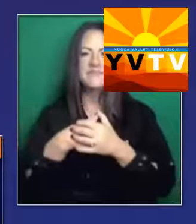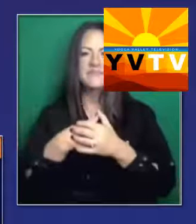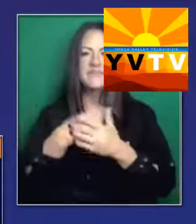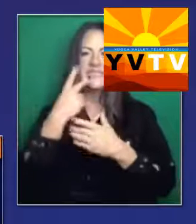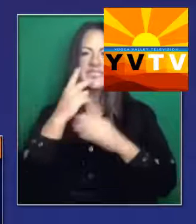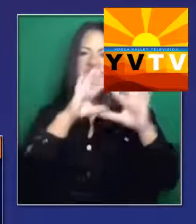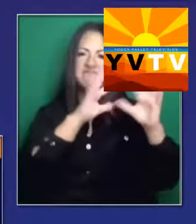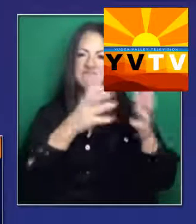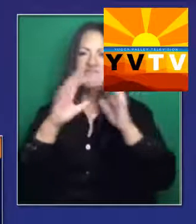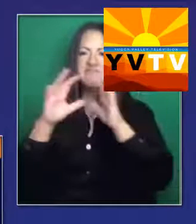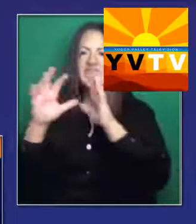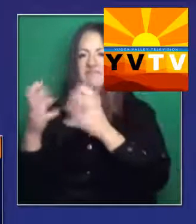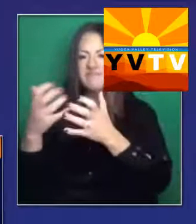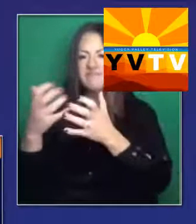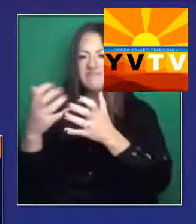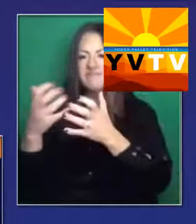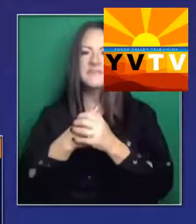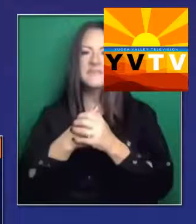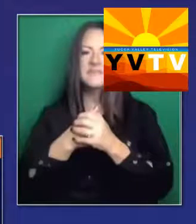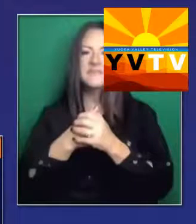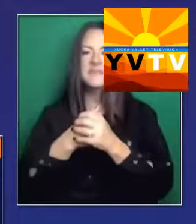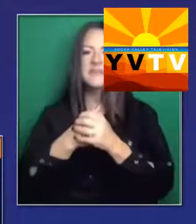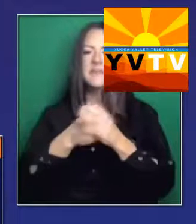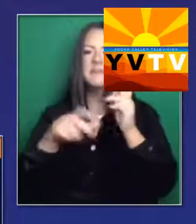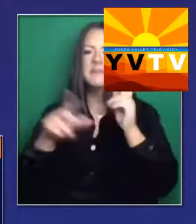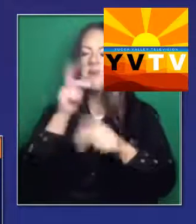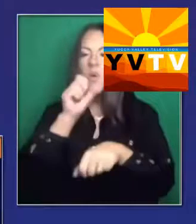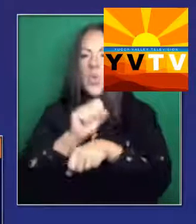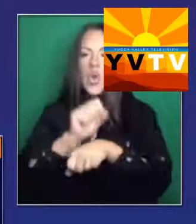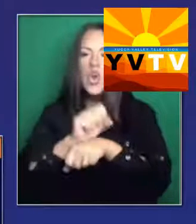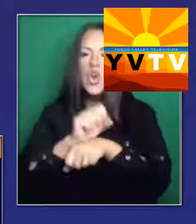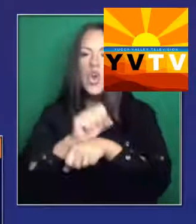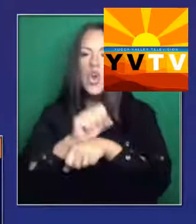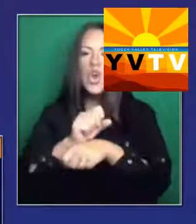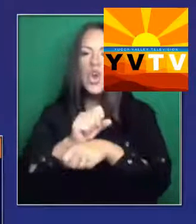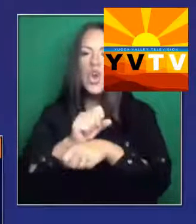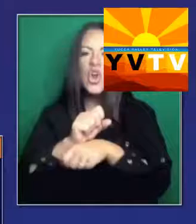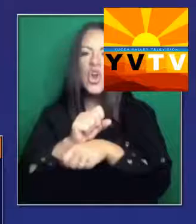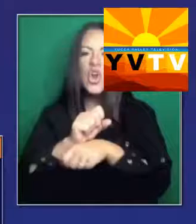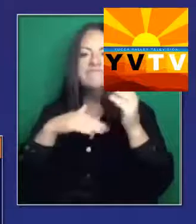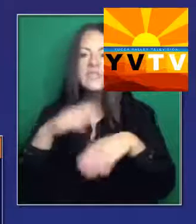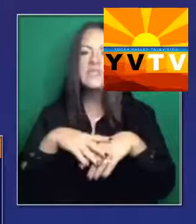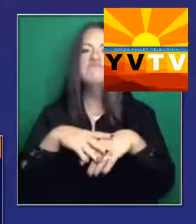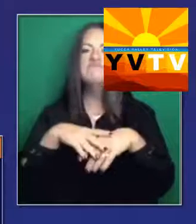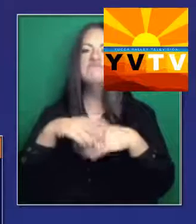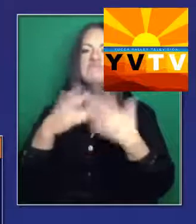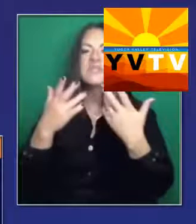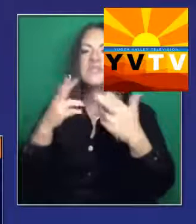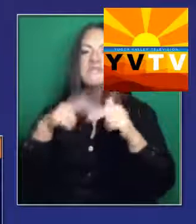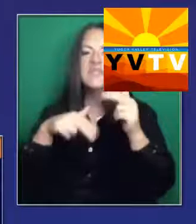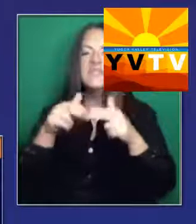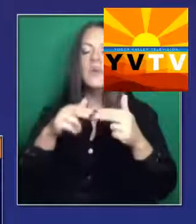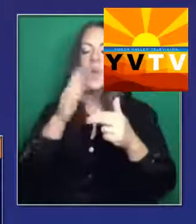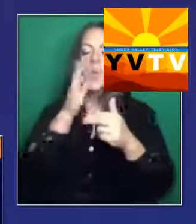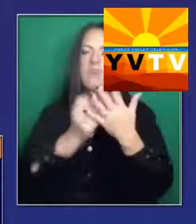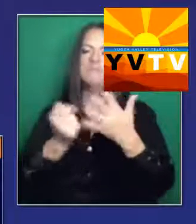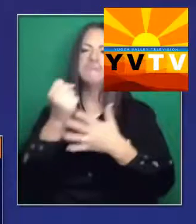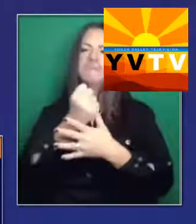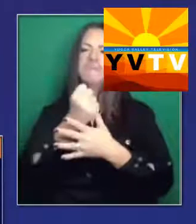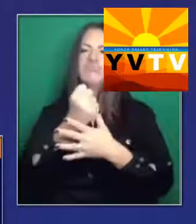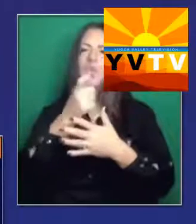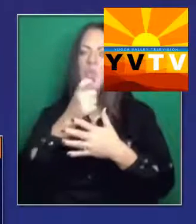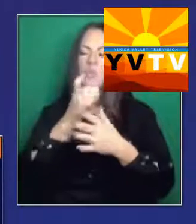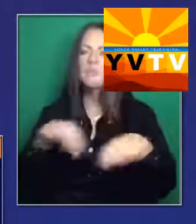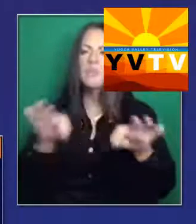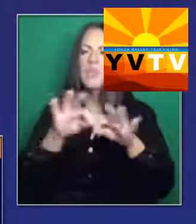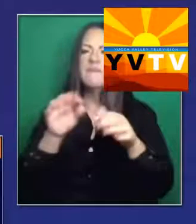logistics, industrial, residential, commercial facilities, services that will be prioritized. Now, 1C will